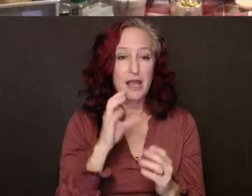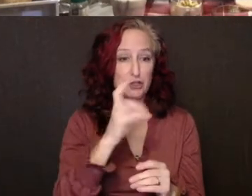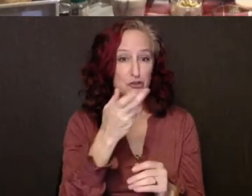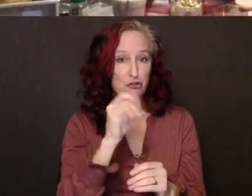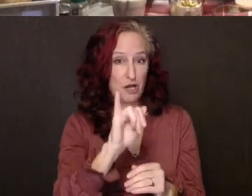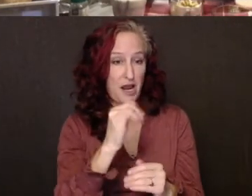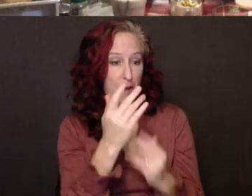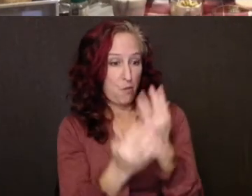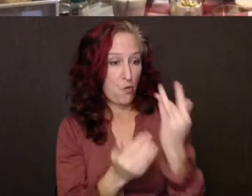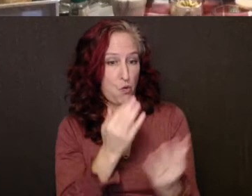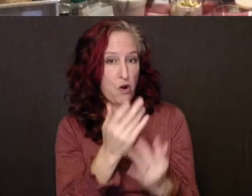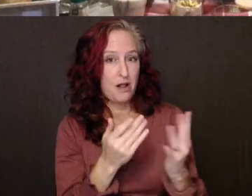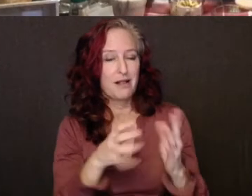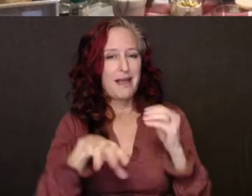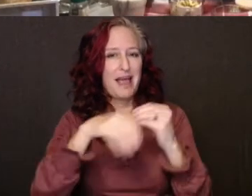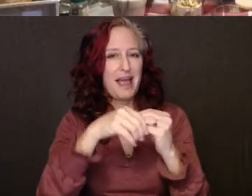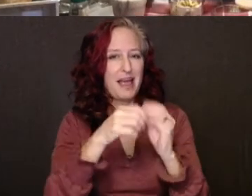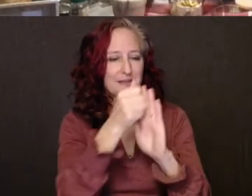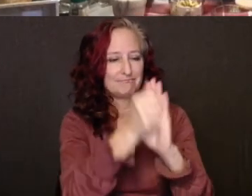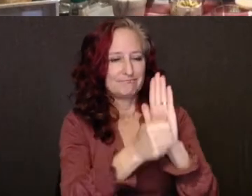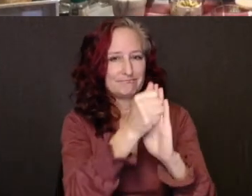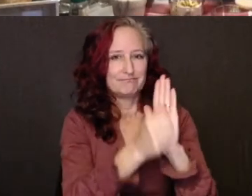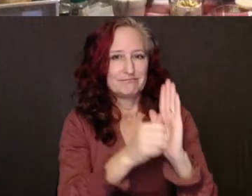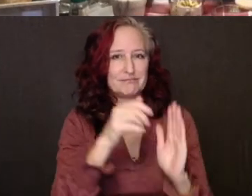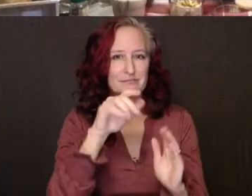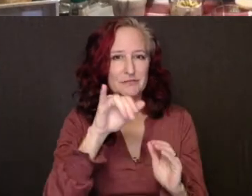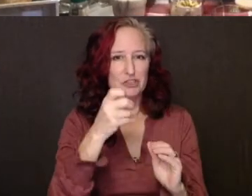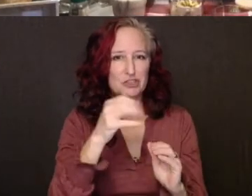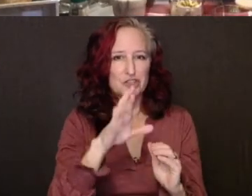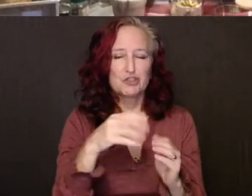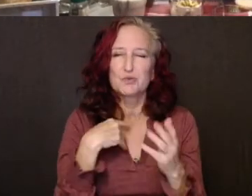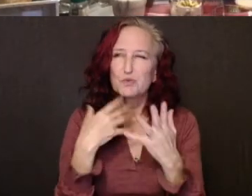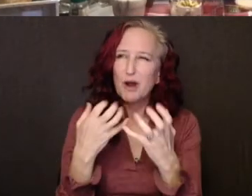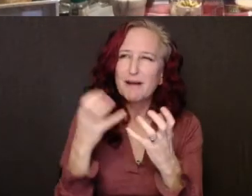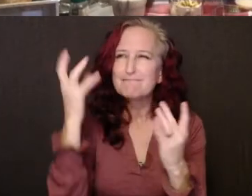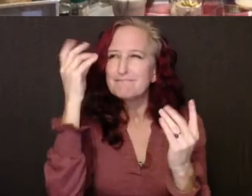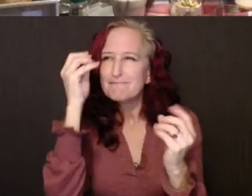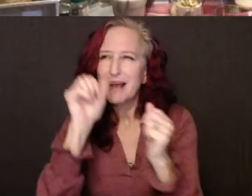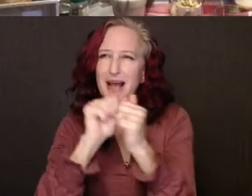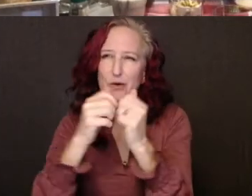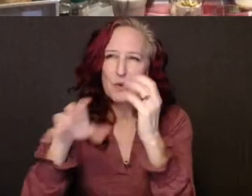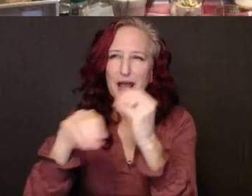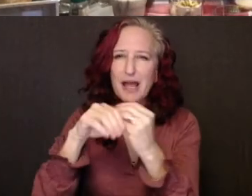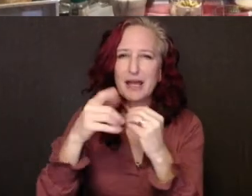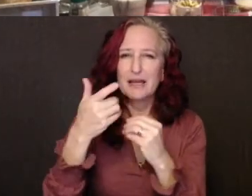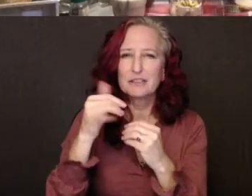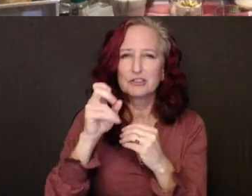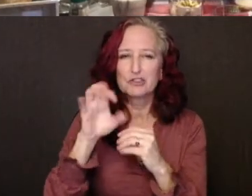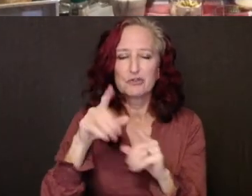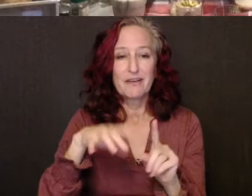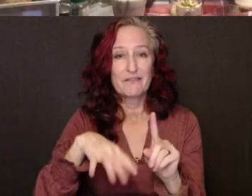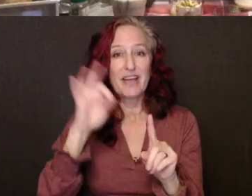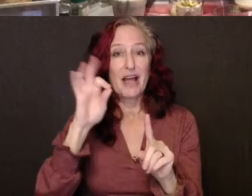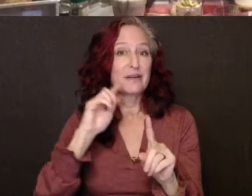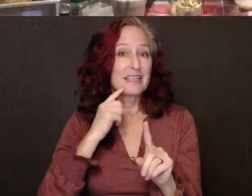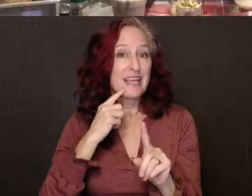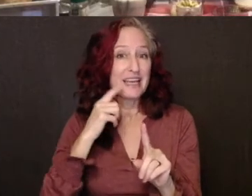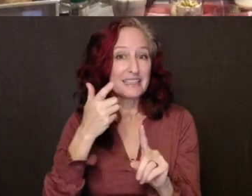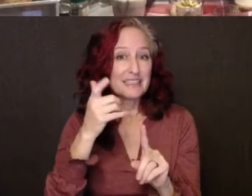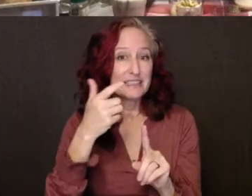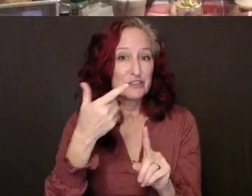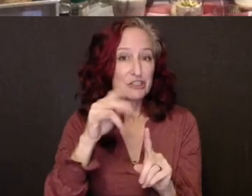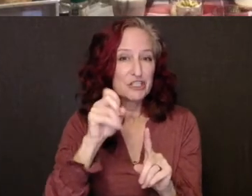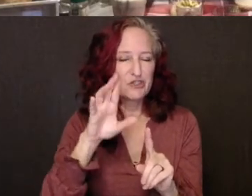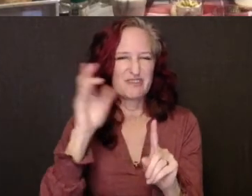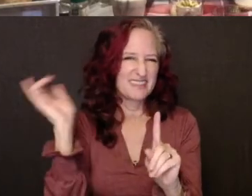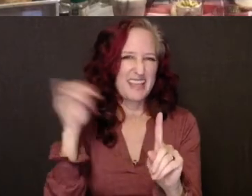plain. I know, it's so good. I'm like, so traditional Indian chai is like made, like